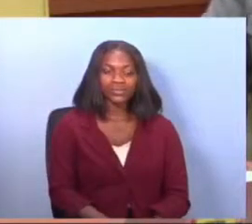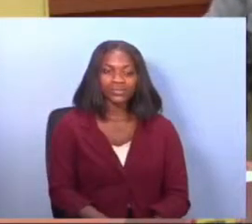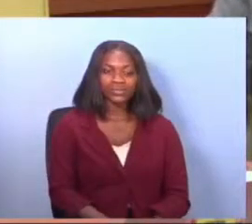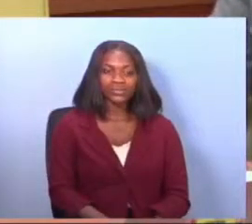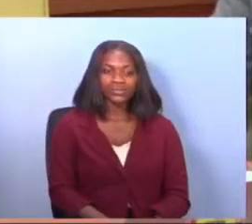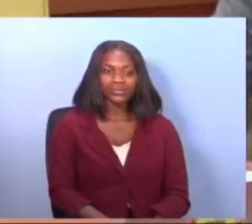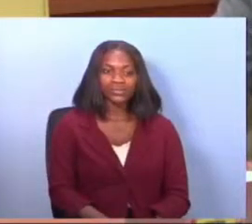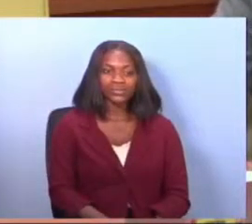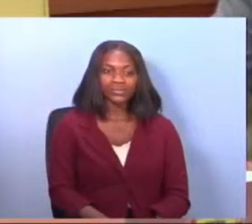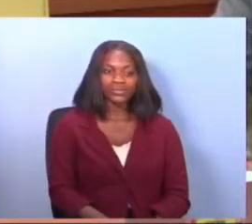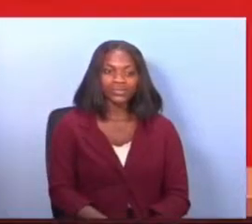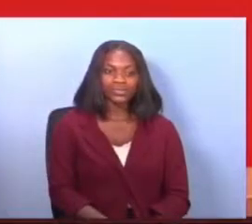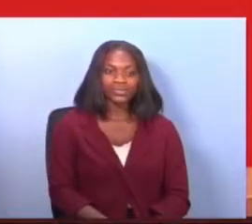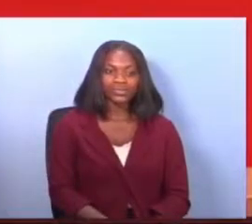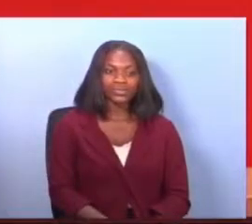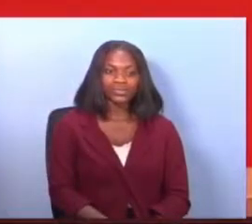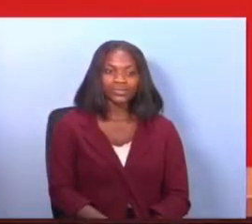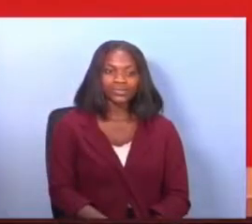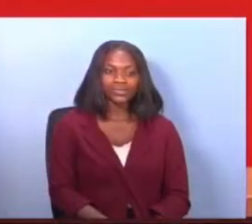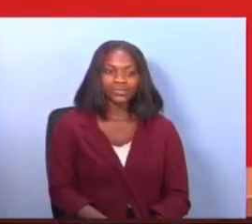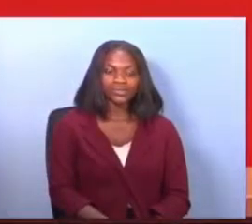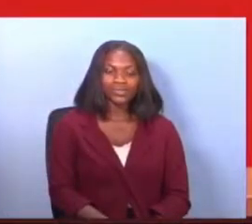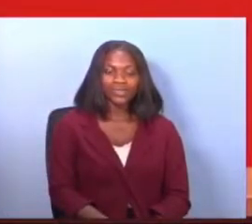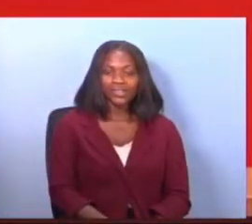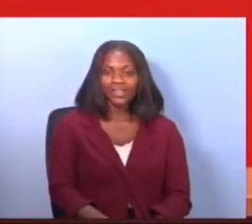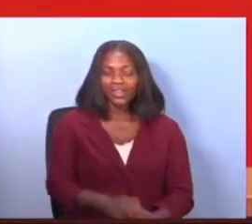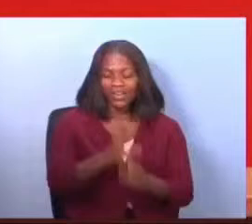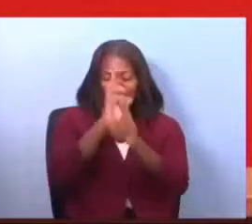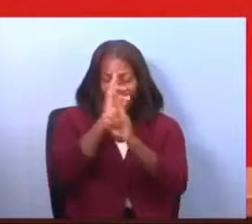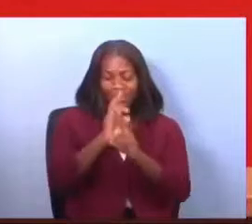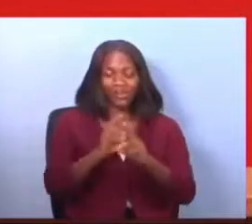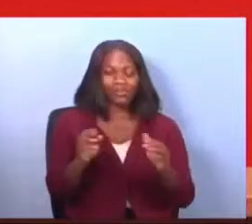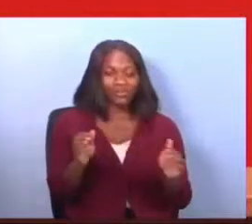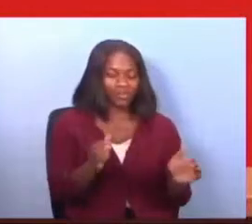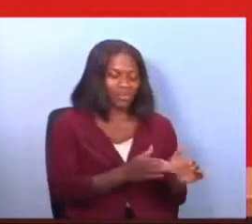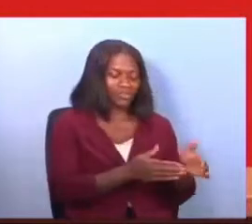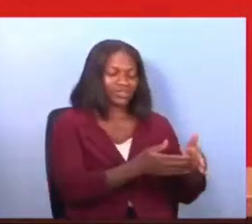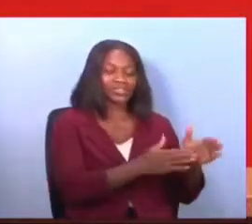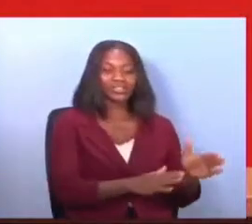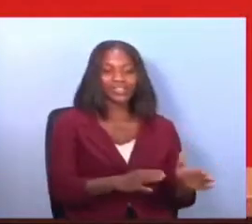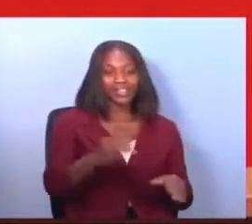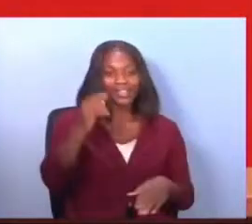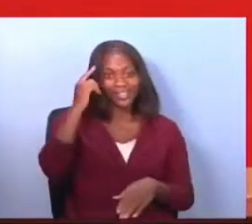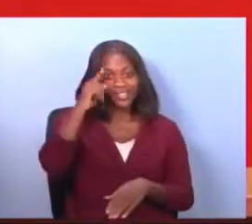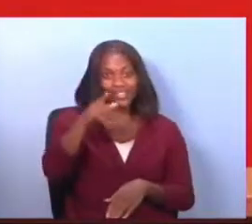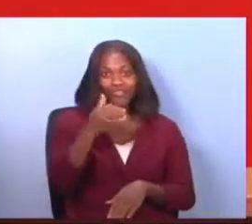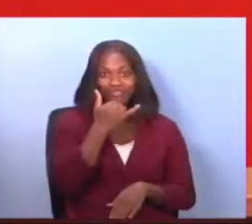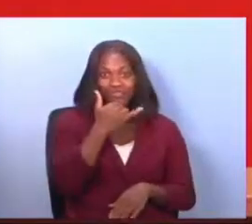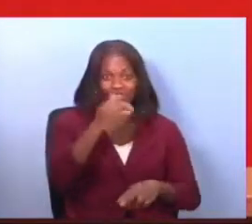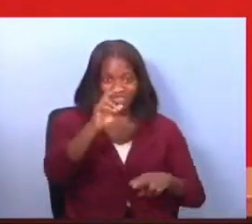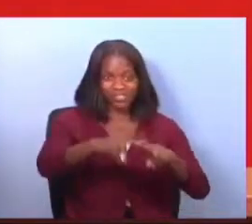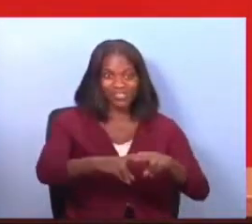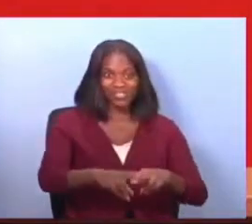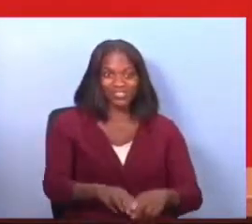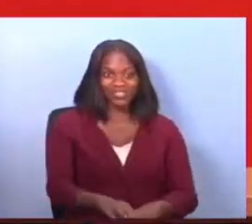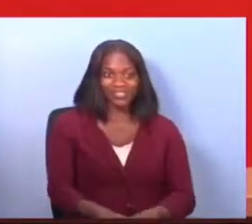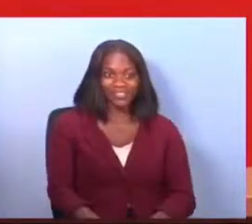Honorable Minority Leader, I think you know you are out of order. Resume your seat.